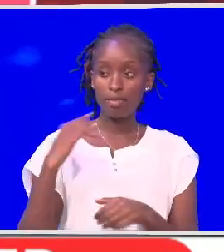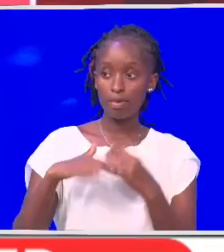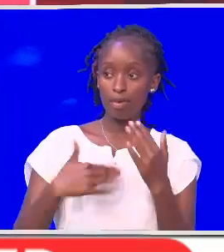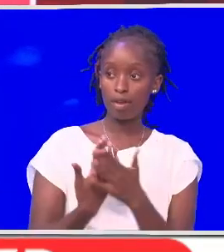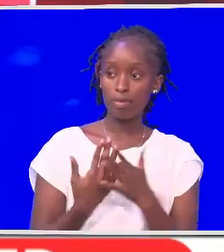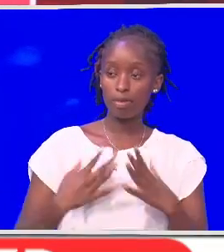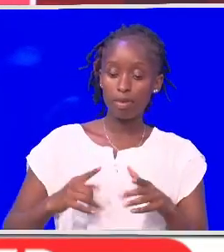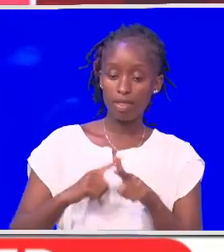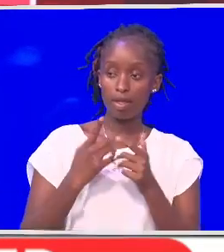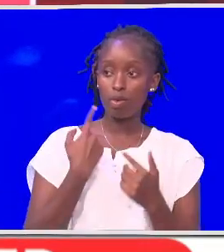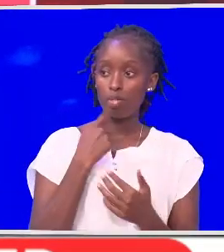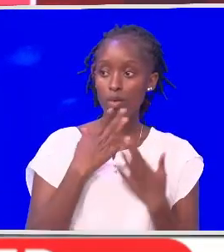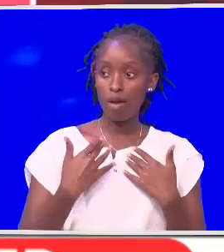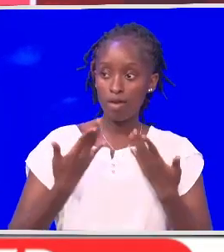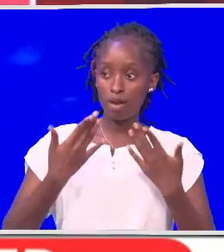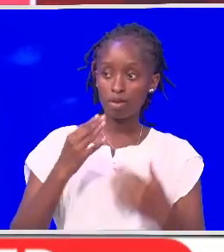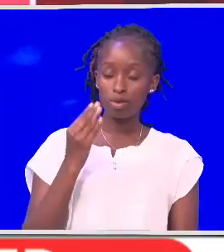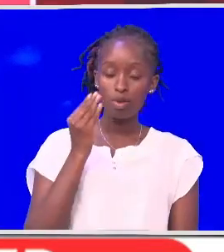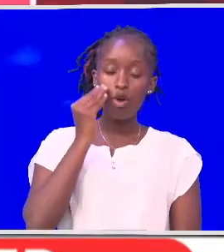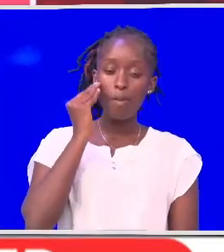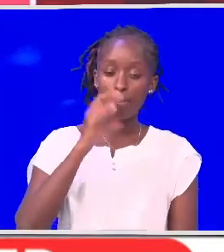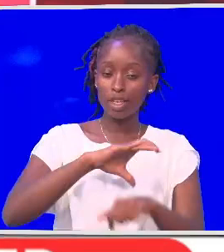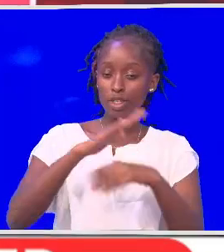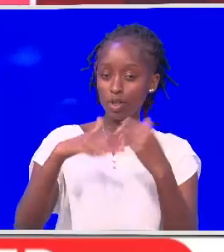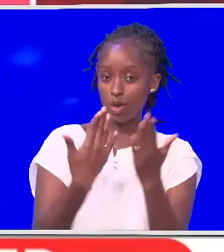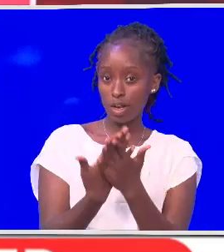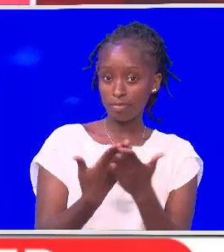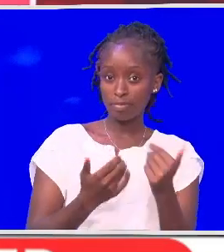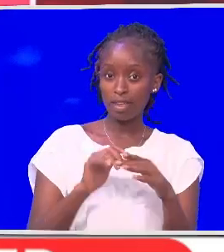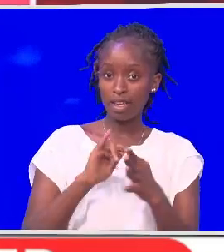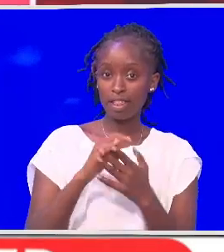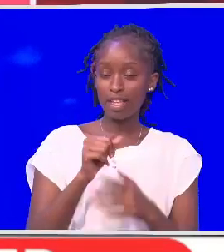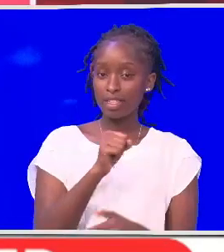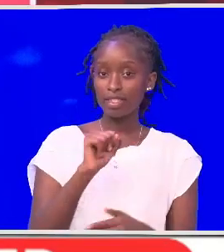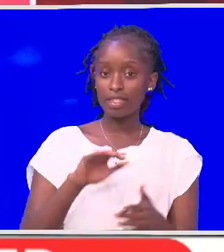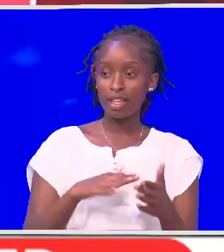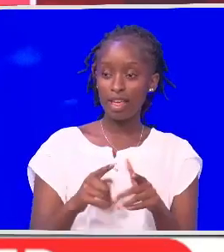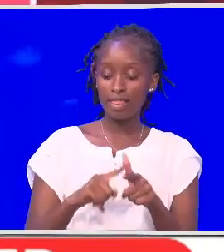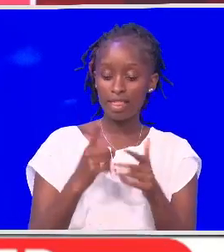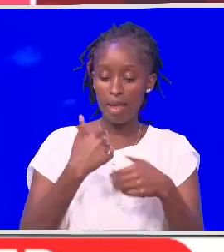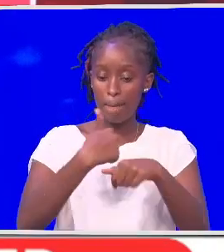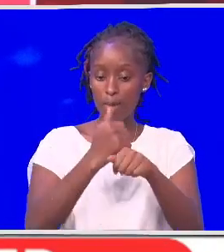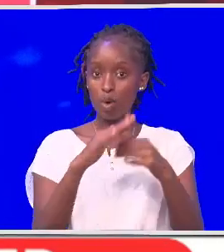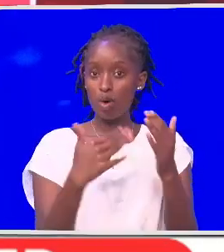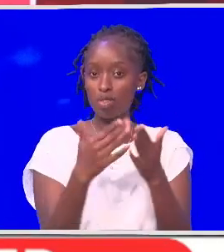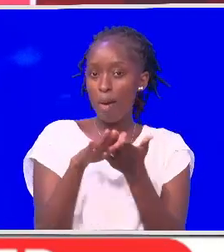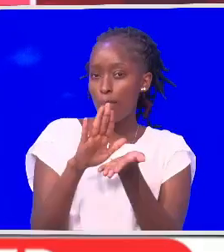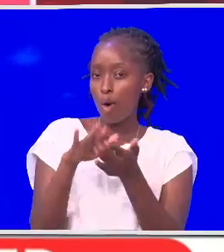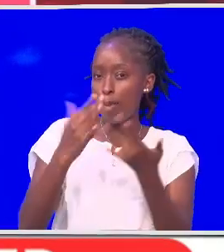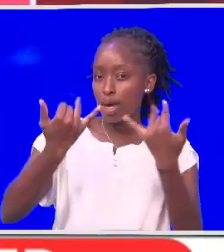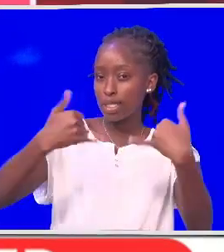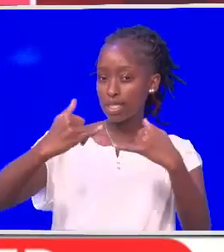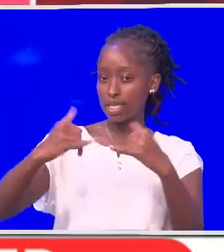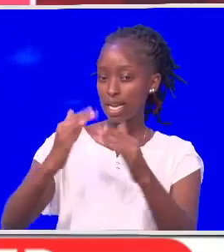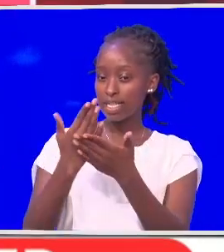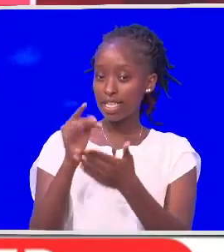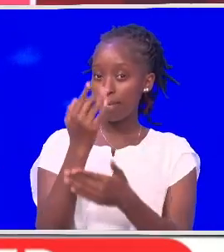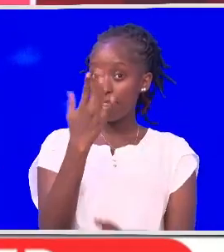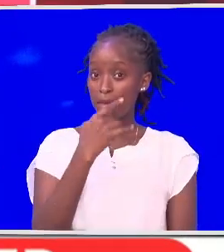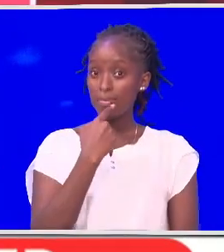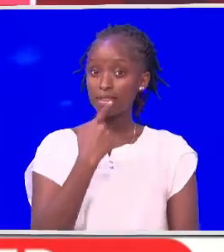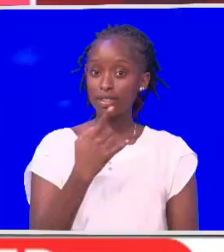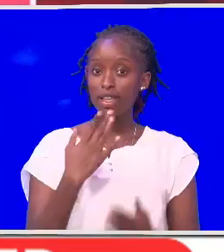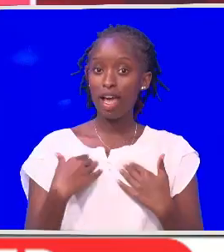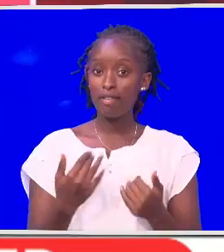have lost hope of finding employment in the public sector despite making desperate attempts. Some say, hatuna